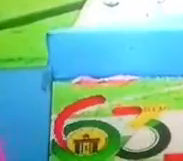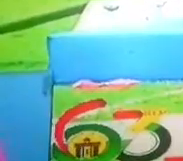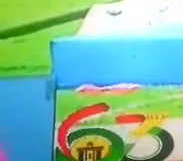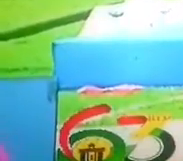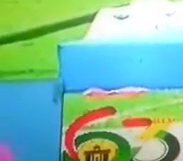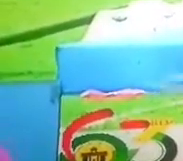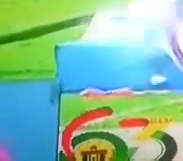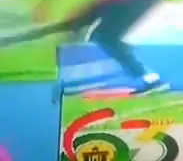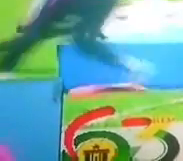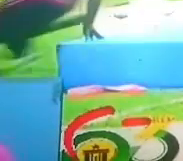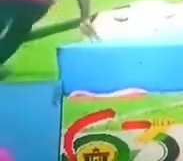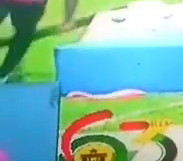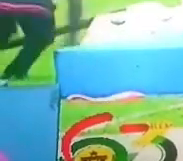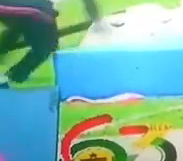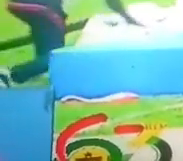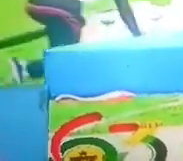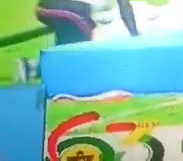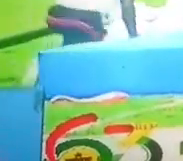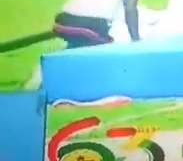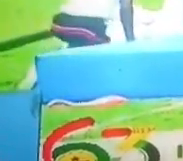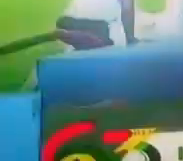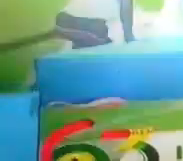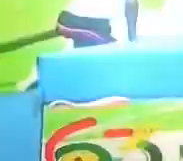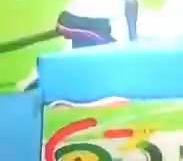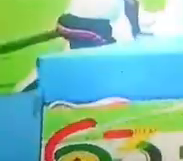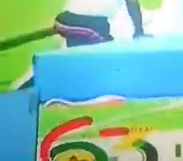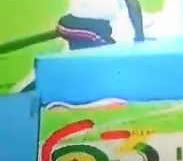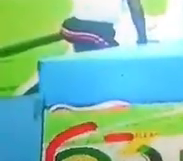Then we have the through vault and astride vault.